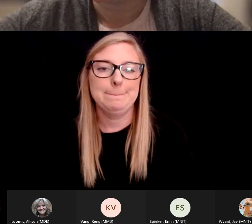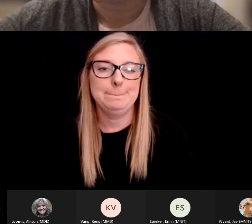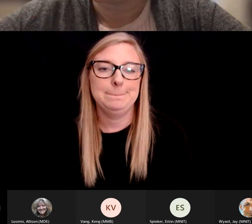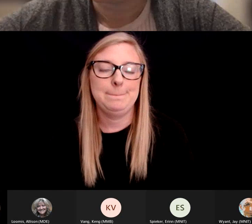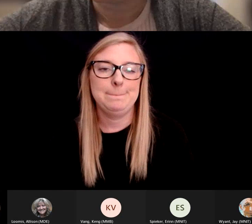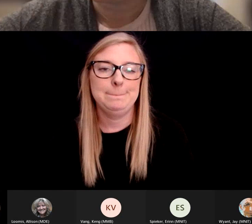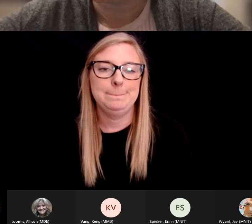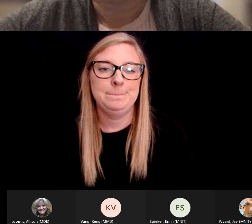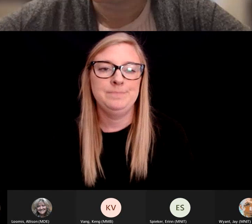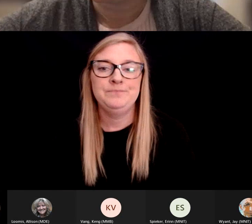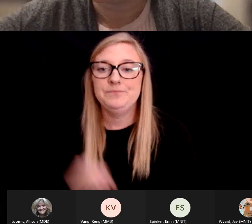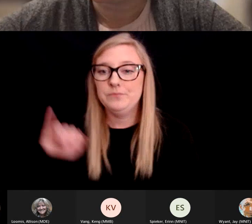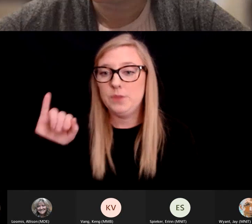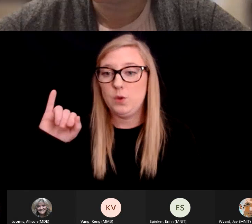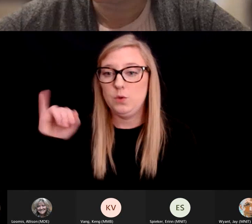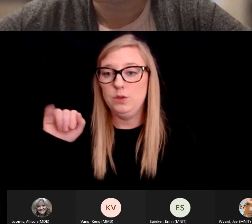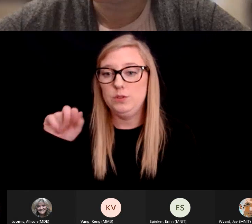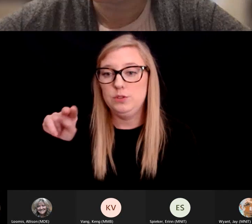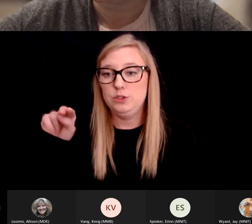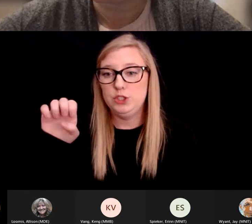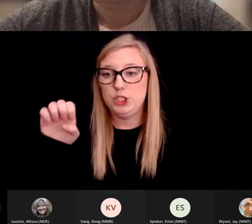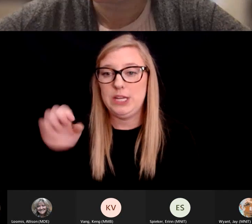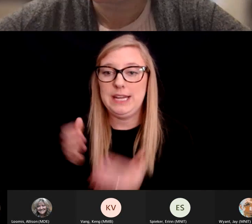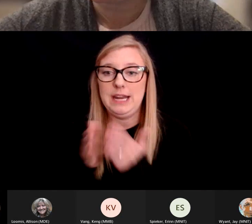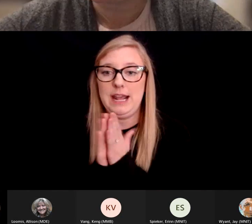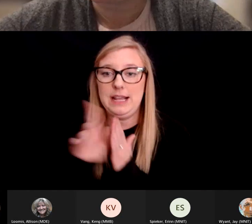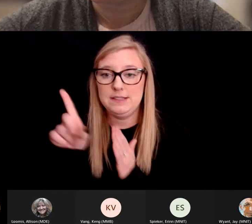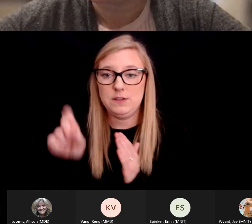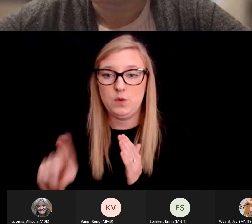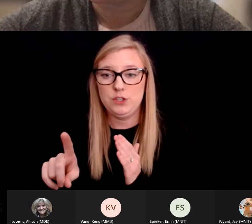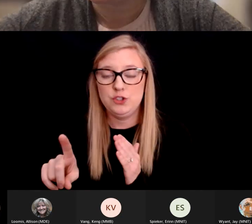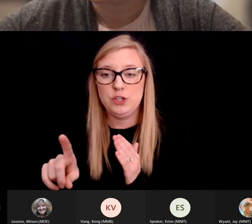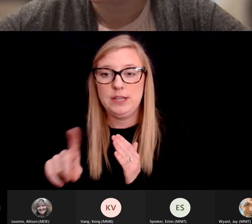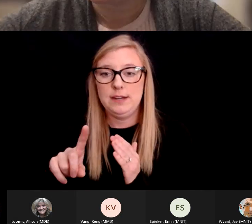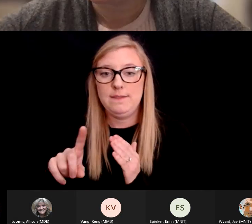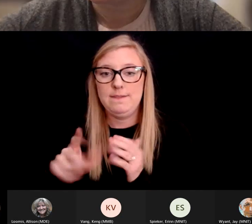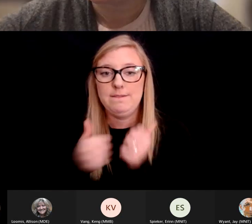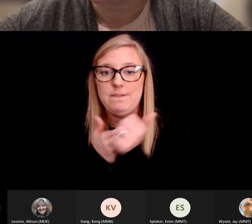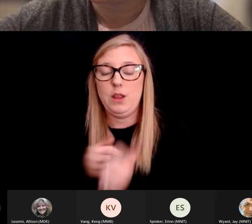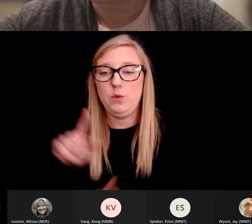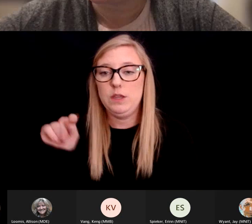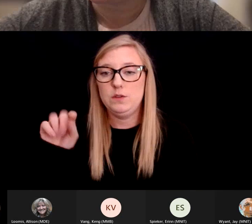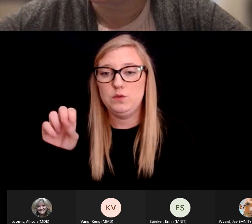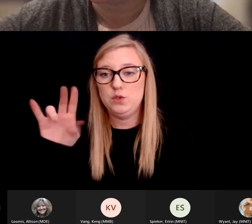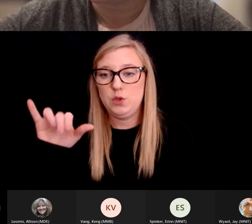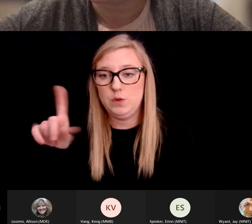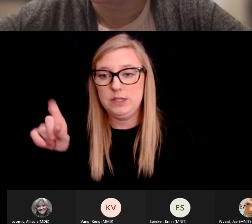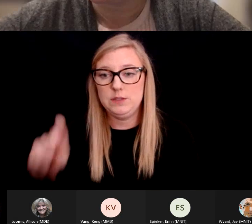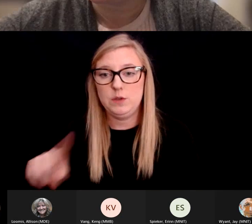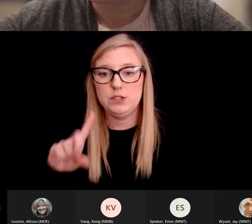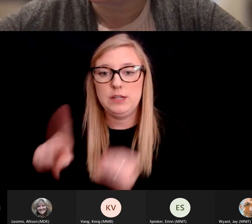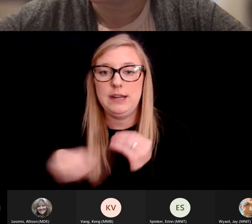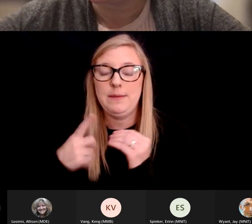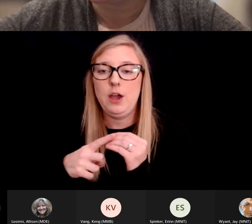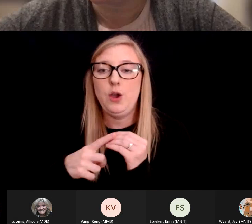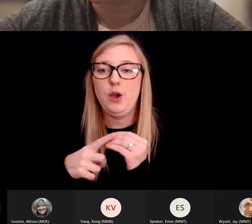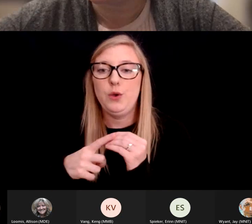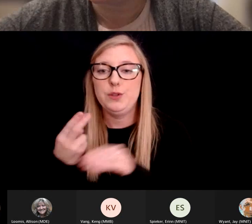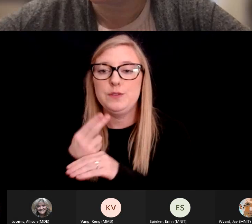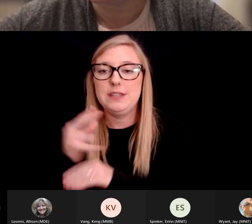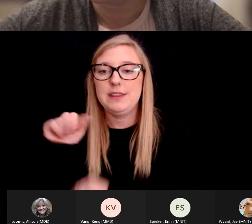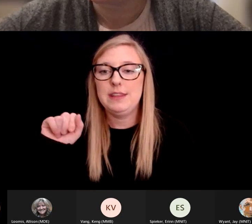So Jane asked a question following up on Tony's question about incorporating accessibility into Agile process. And